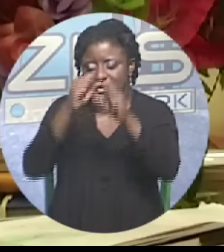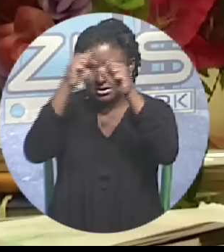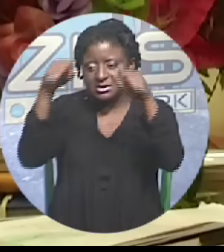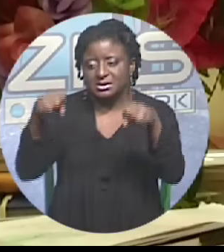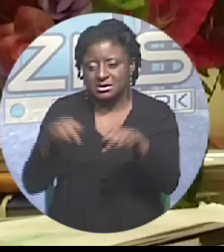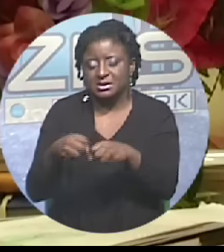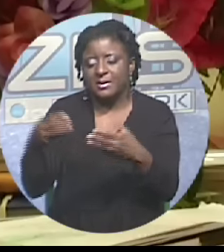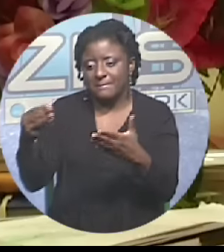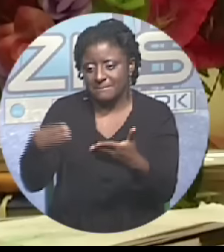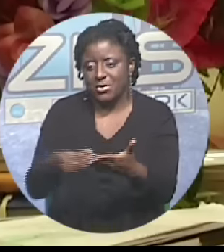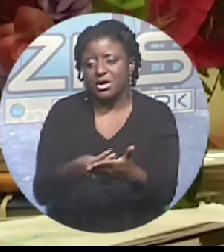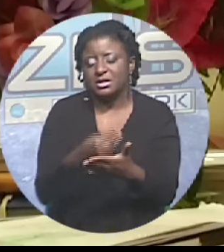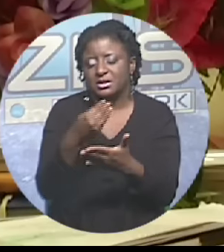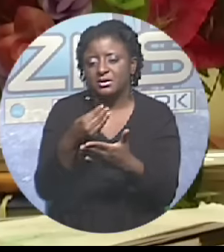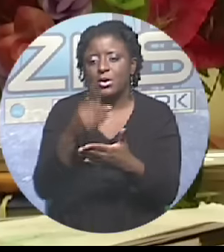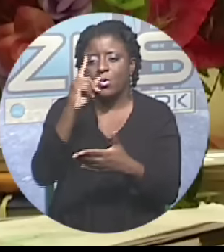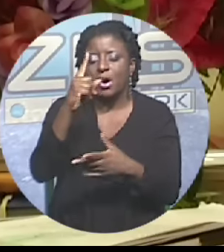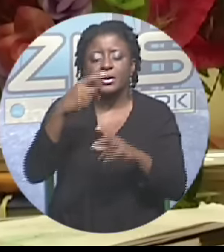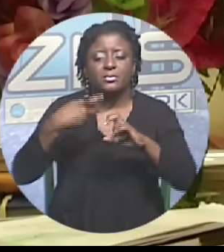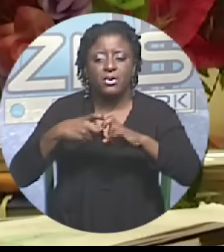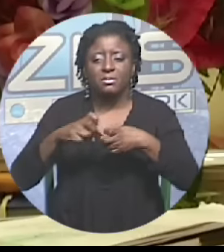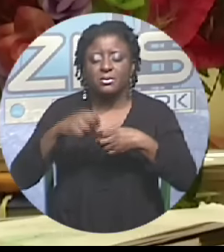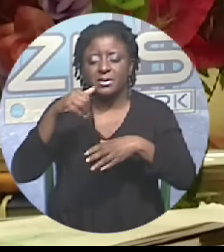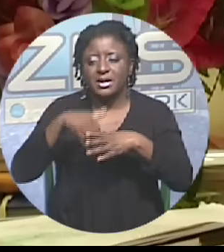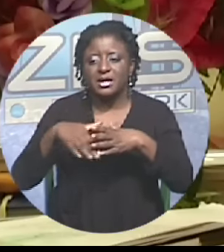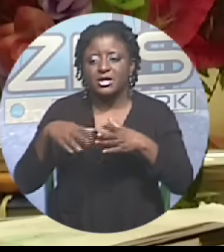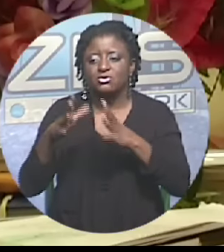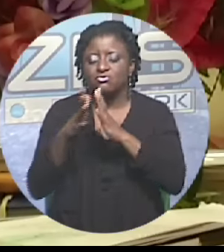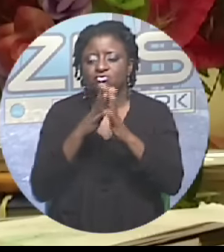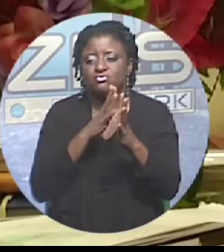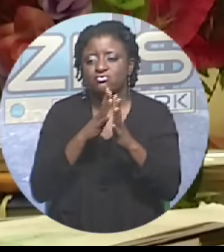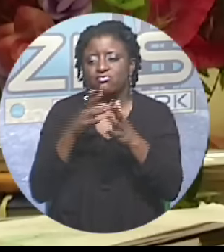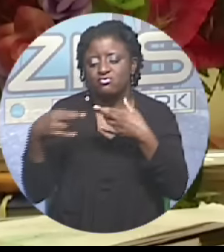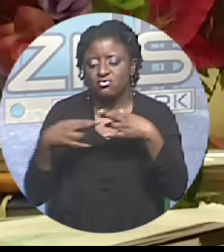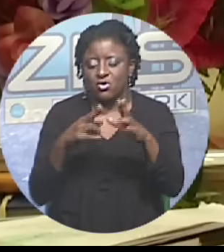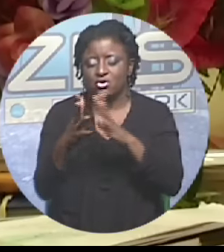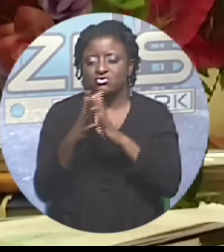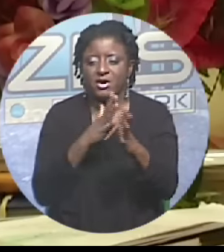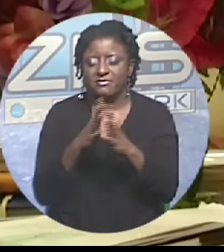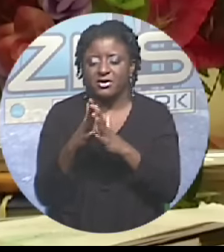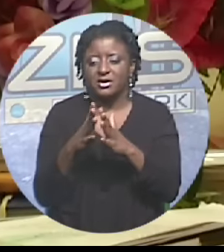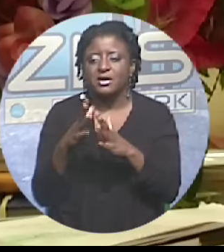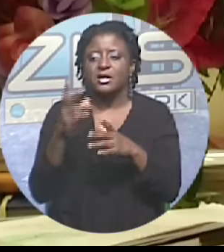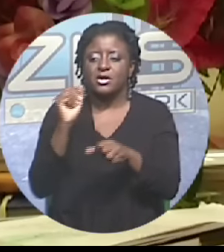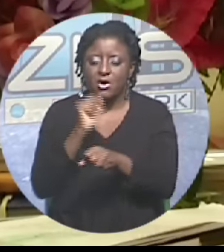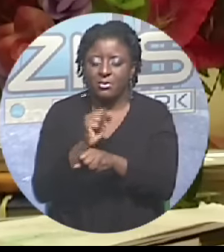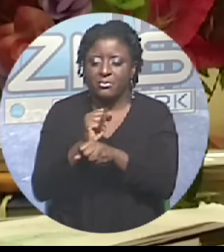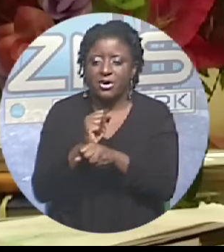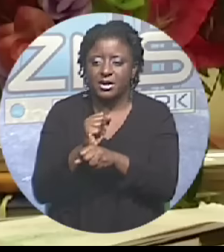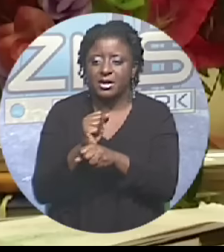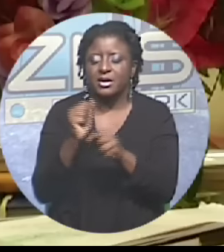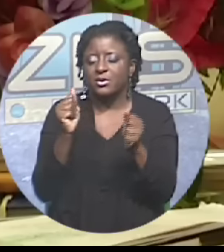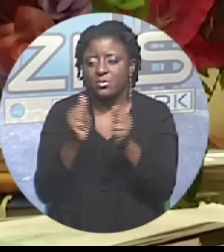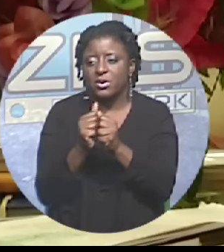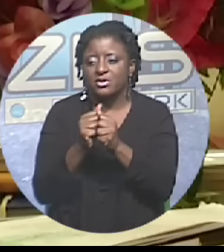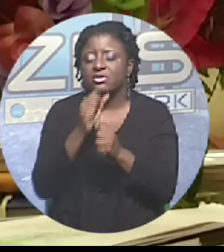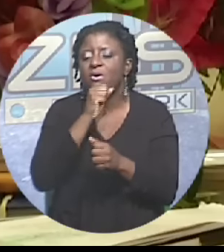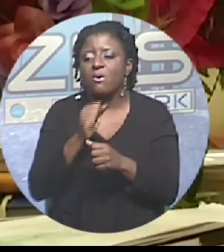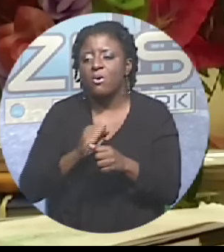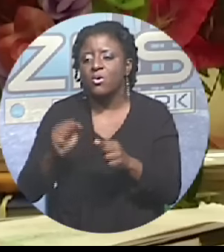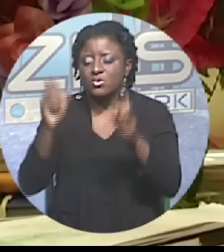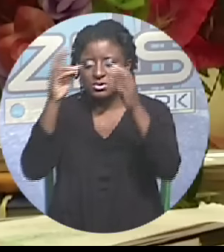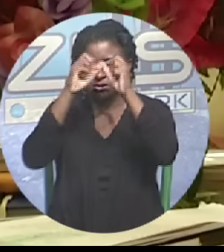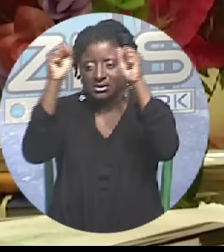One of the major problems in the Department of Road Traffic is that they are operating on a largely manual system. It's archaic,